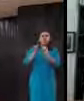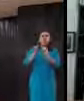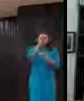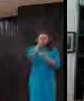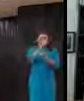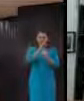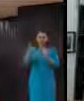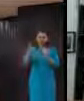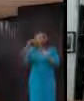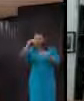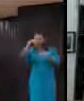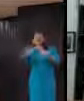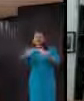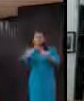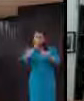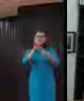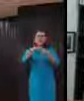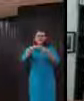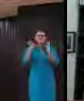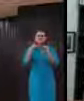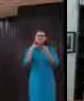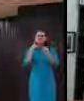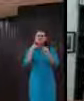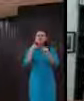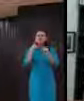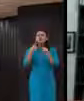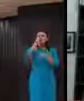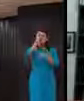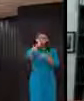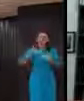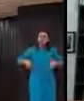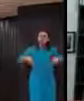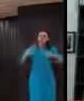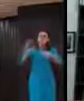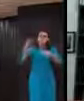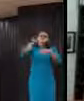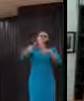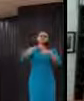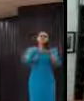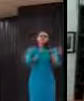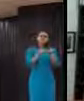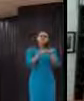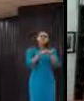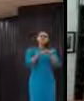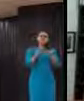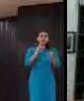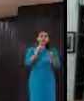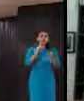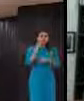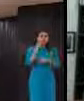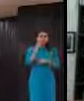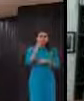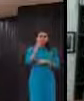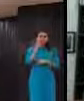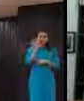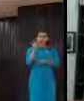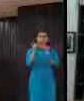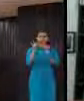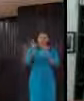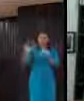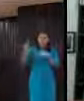India, all Kashmiris are citizens of India, then once you say that, then can you justify 35A and the difference?